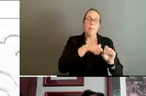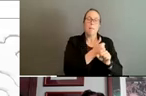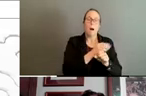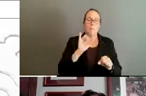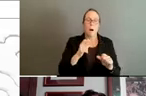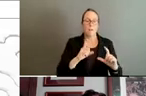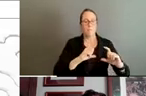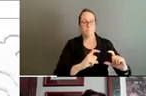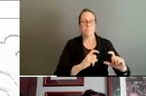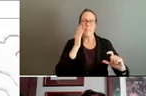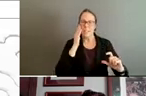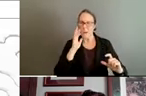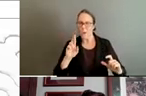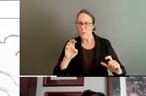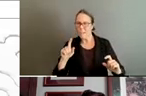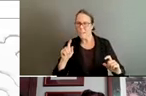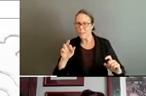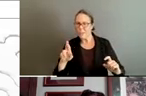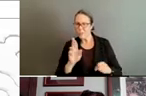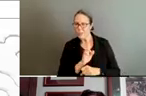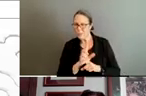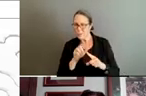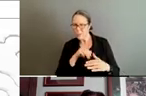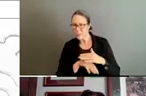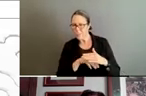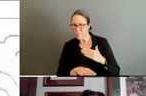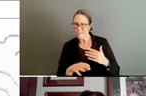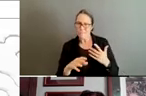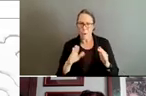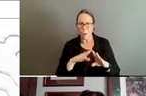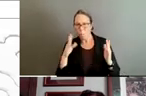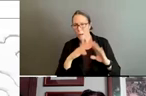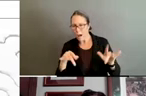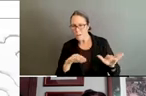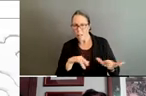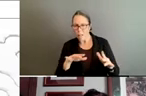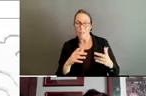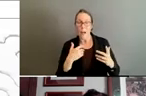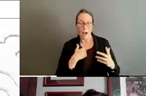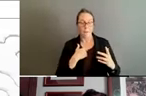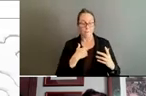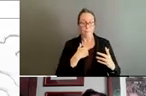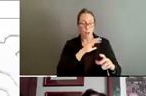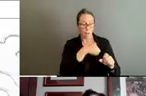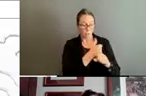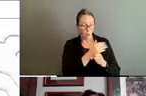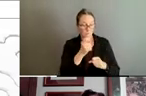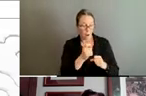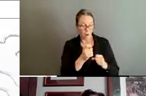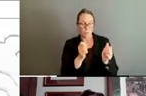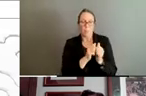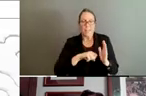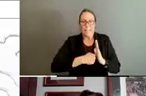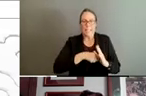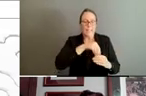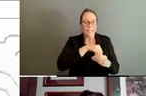them realize if there's an emergency, the door has to be broken into, you know, broken down in order to be able to get in. And so